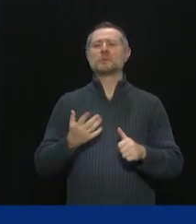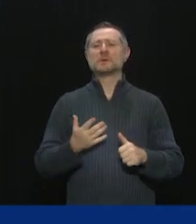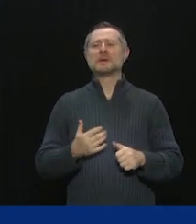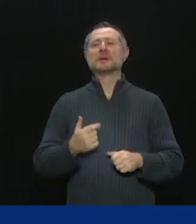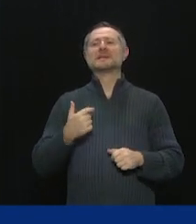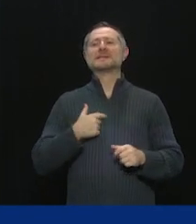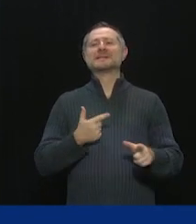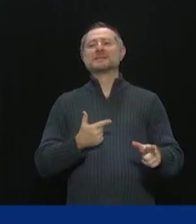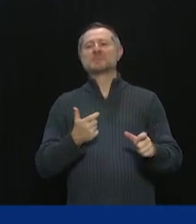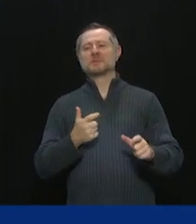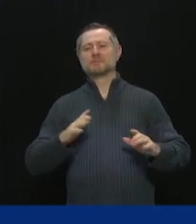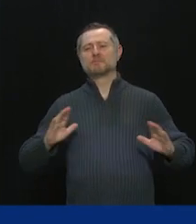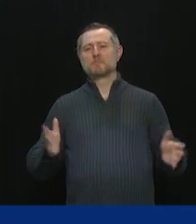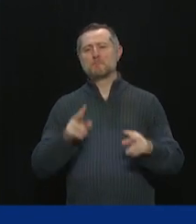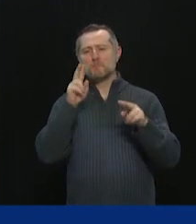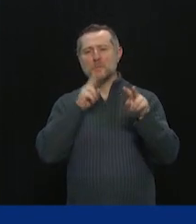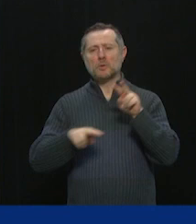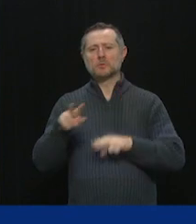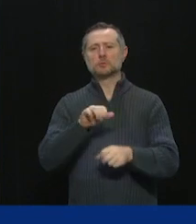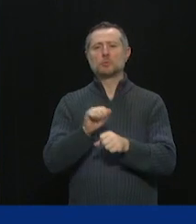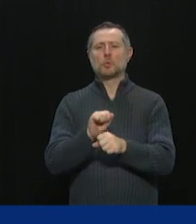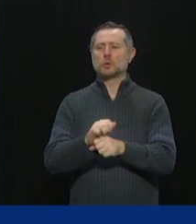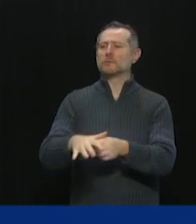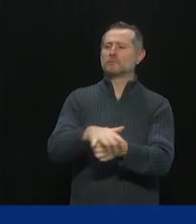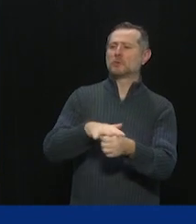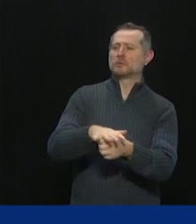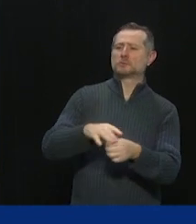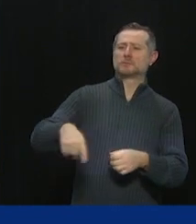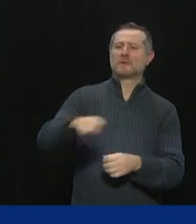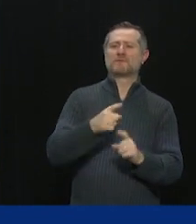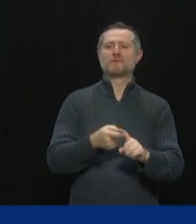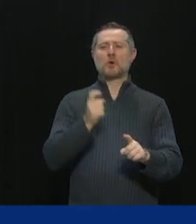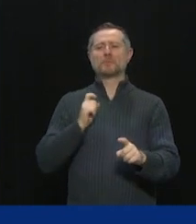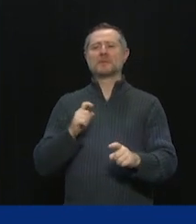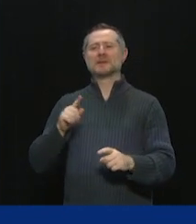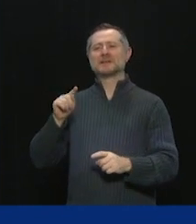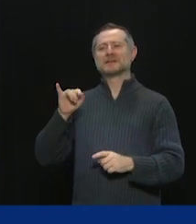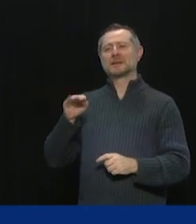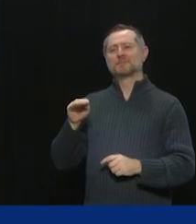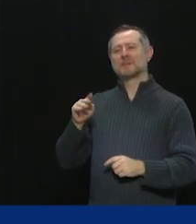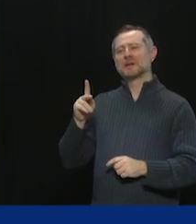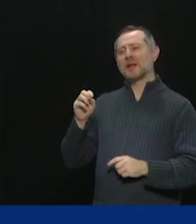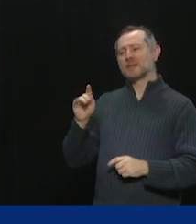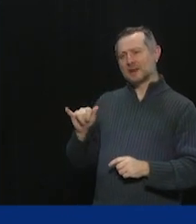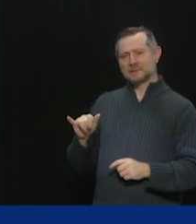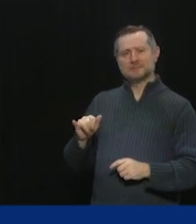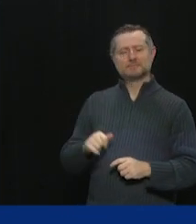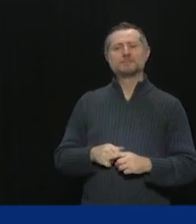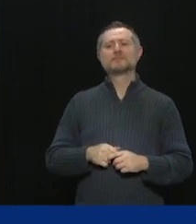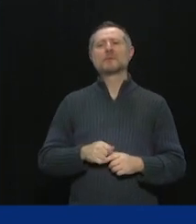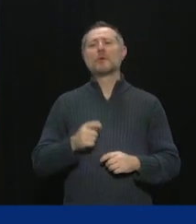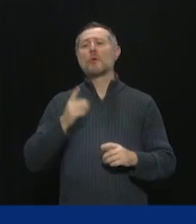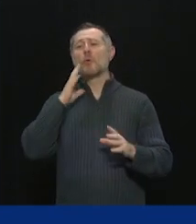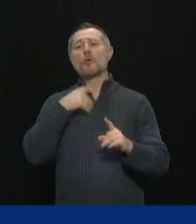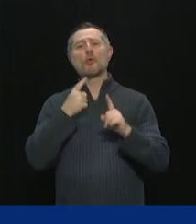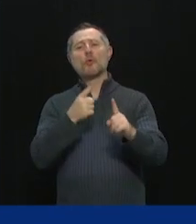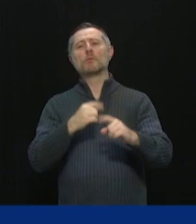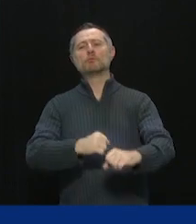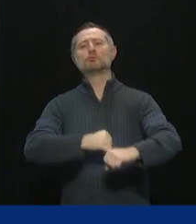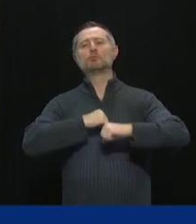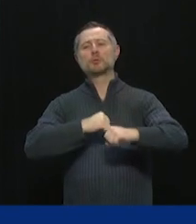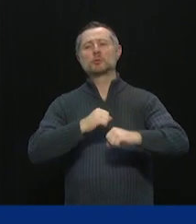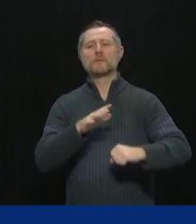work zones. Came forth by our own Tim Kennedy, who's been fighting for speed cameras in work zones to protect the lives of so many